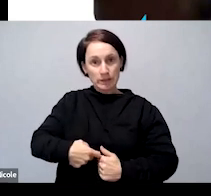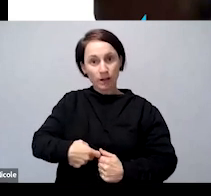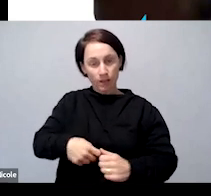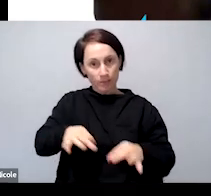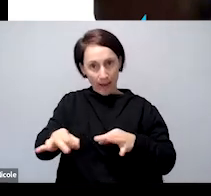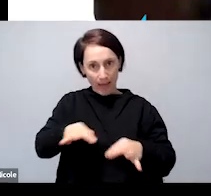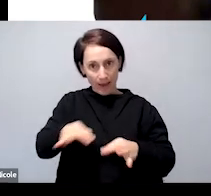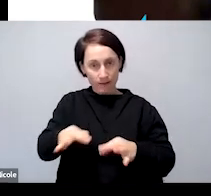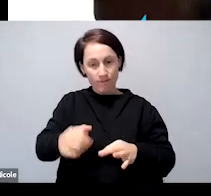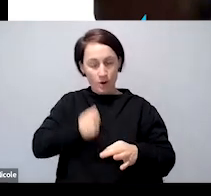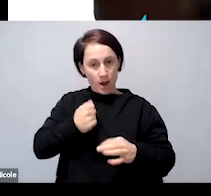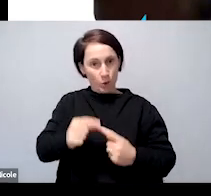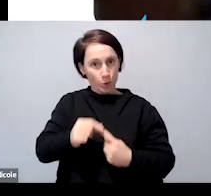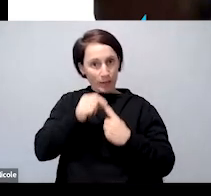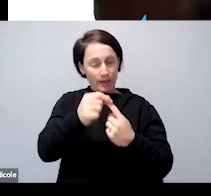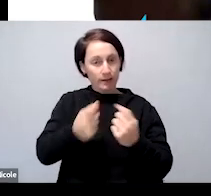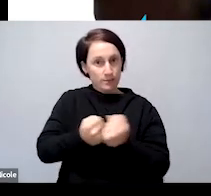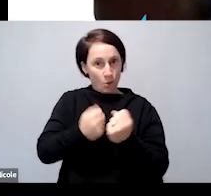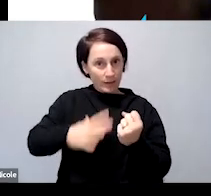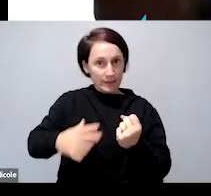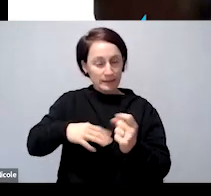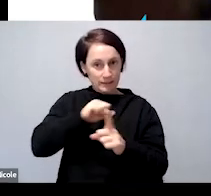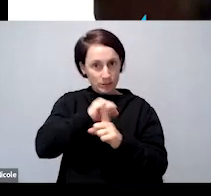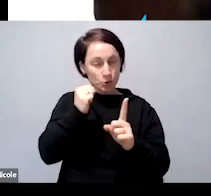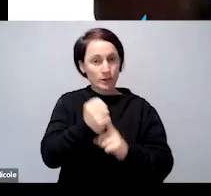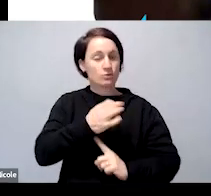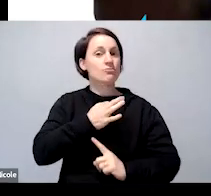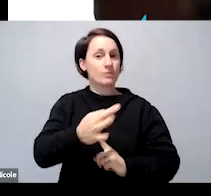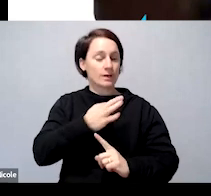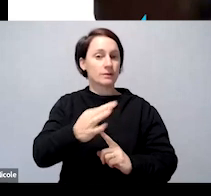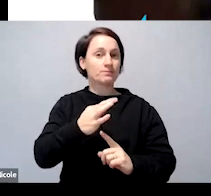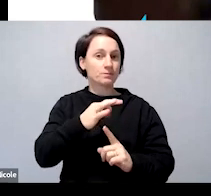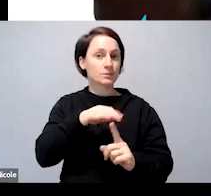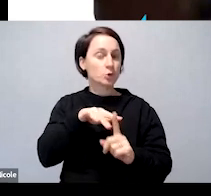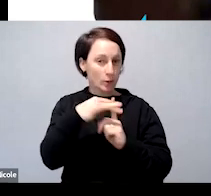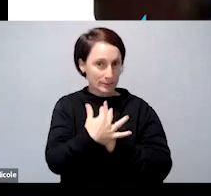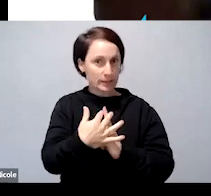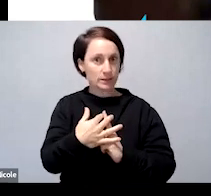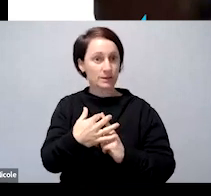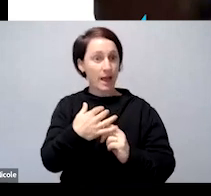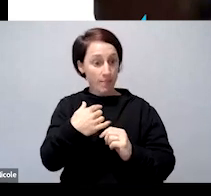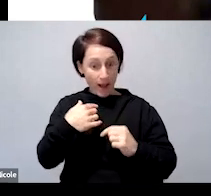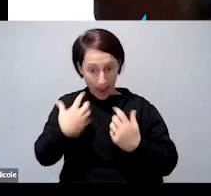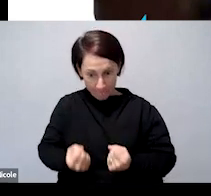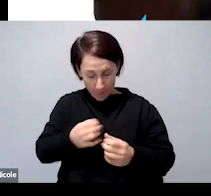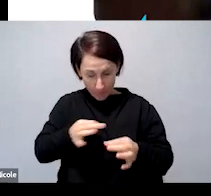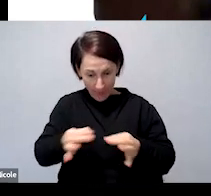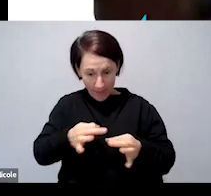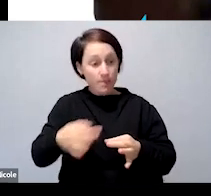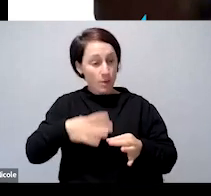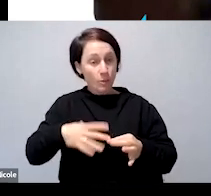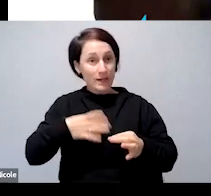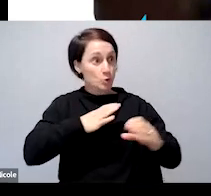unique support needs, situation, and risk circumstances, and communicated with the people who will actually be there in an